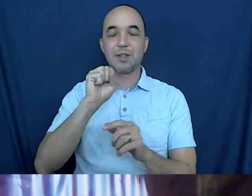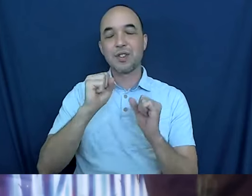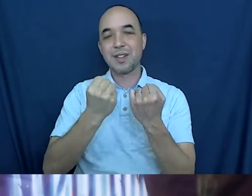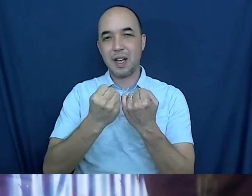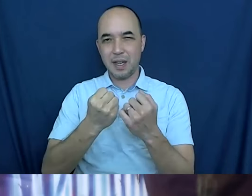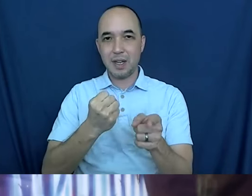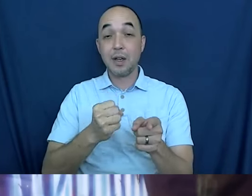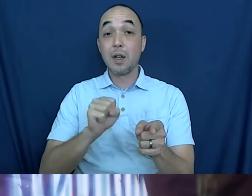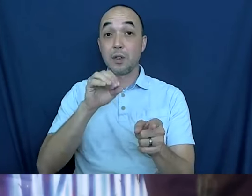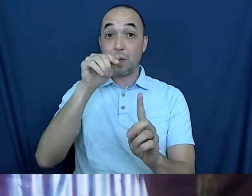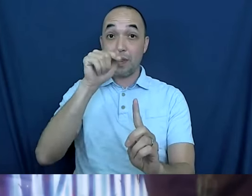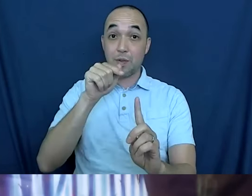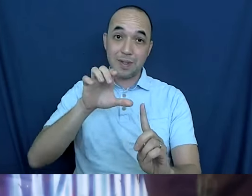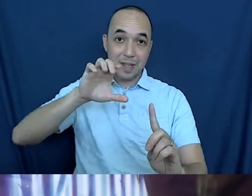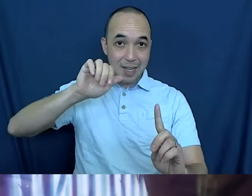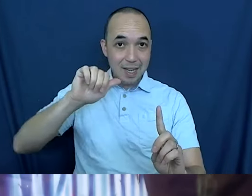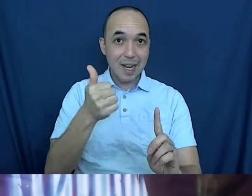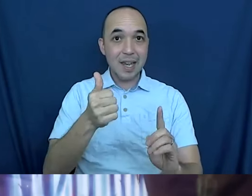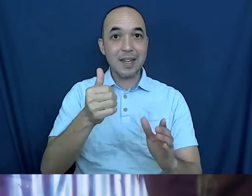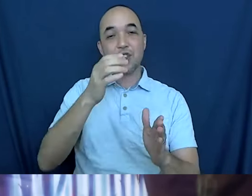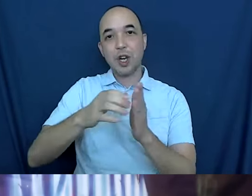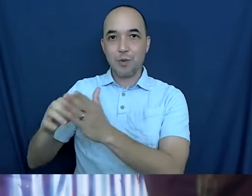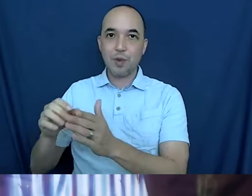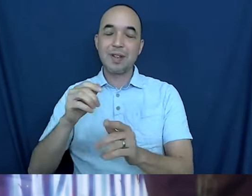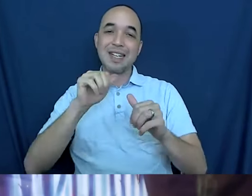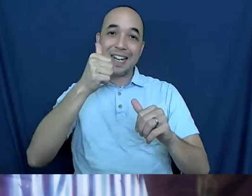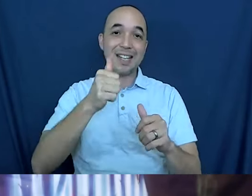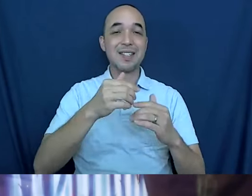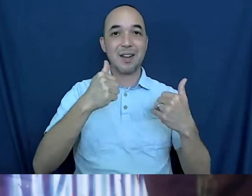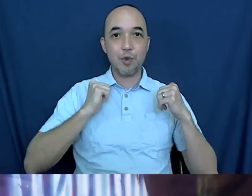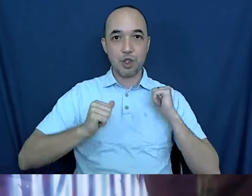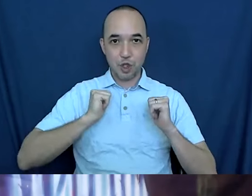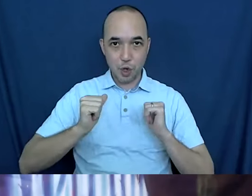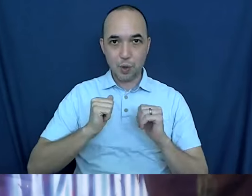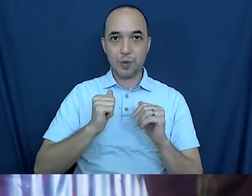10 separate shows about a month, between 1 and 3 months apart, I think,